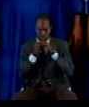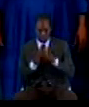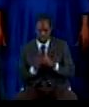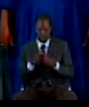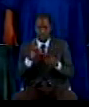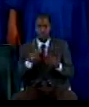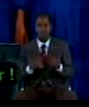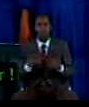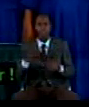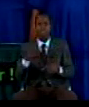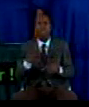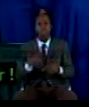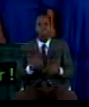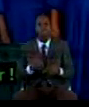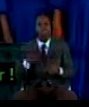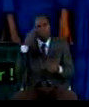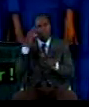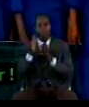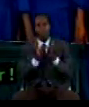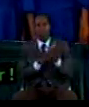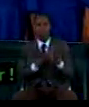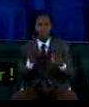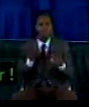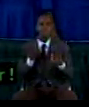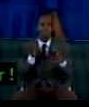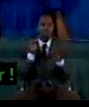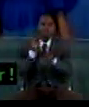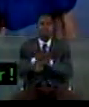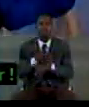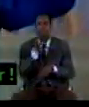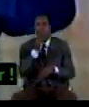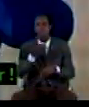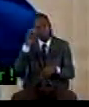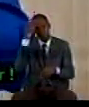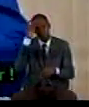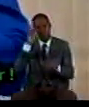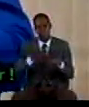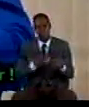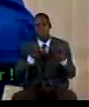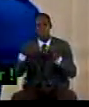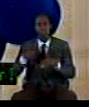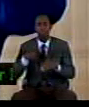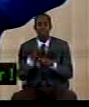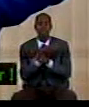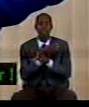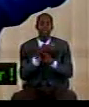Impossibilities bow to me, for Jesus commanded O Satan to set me